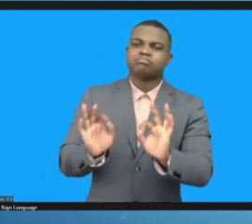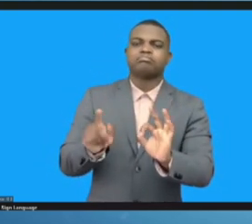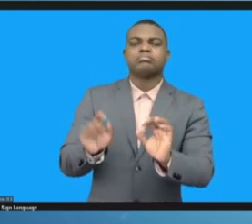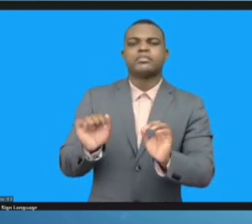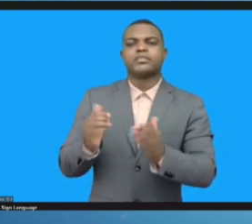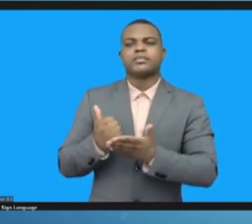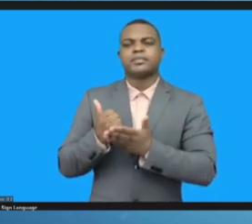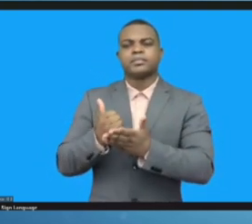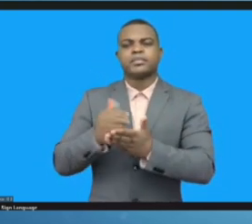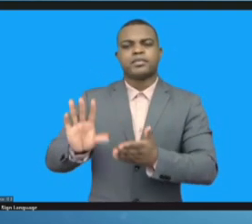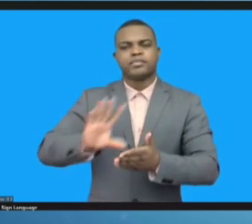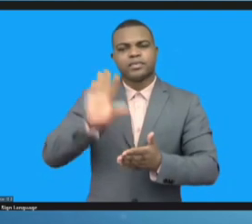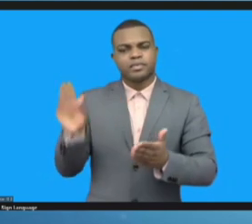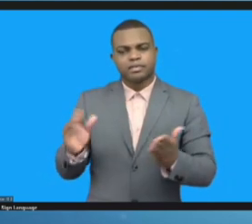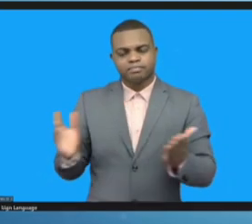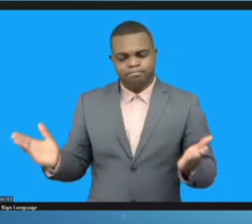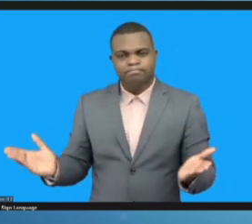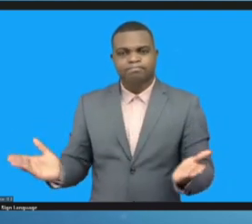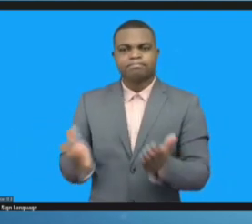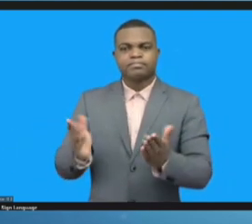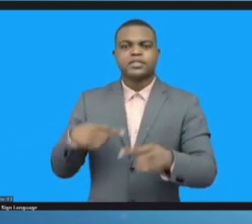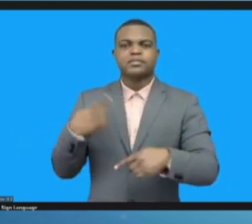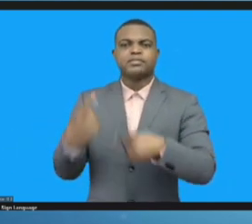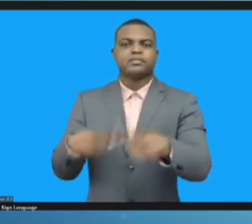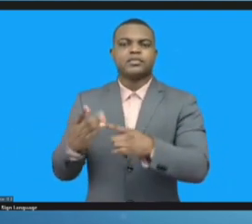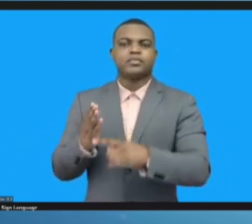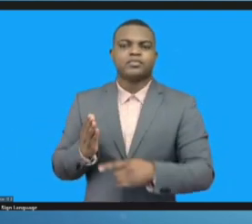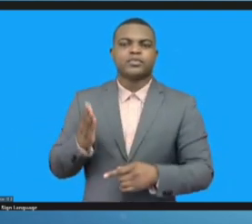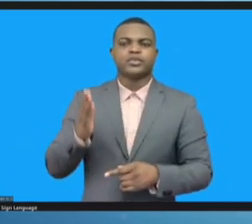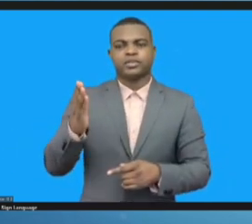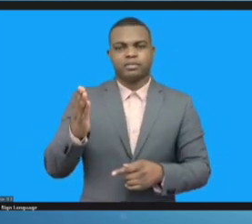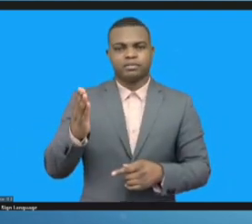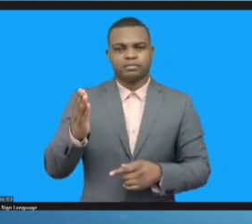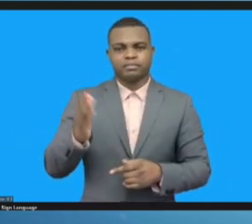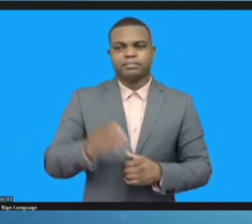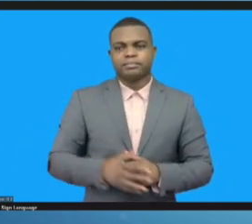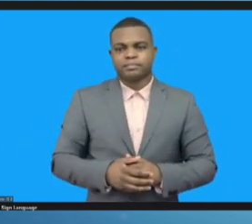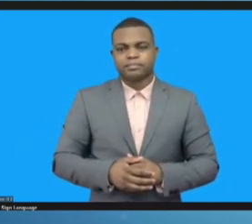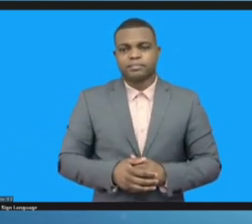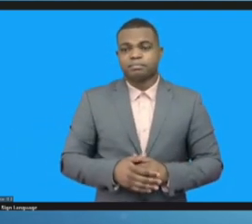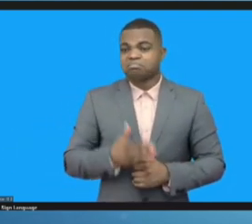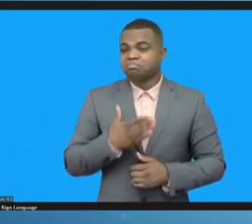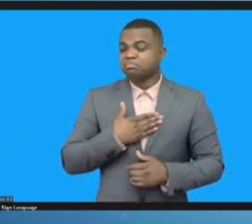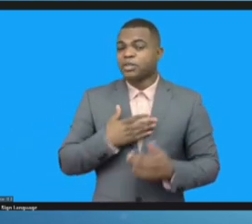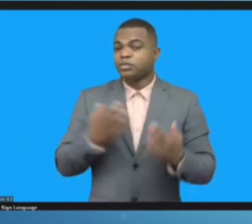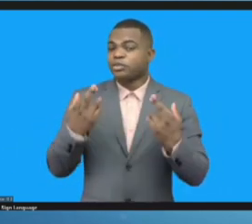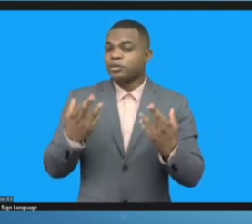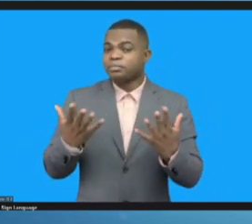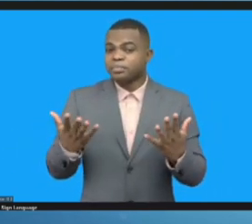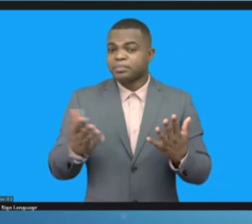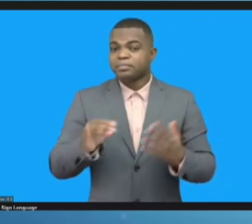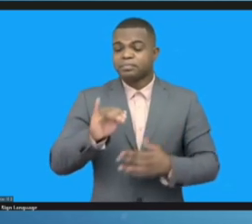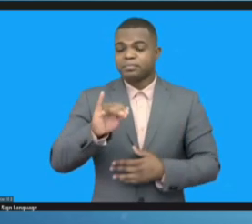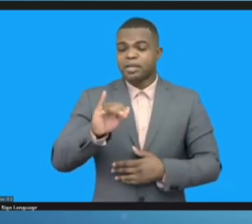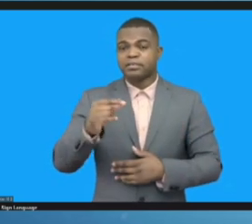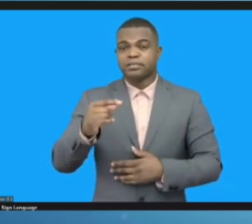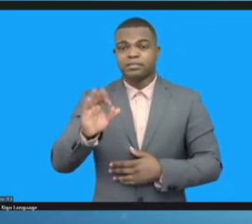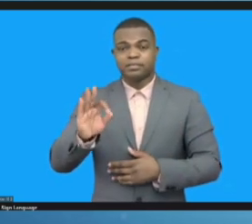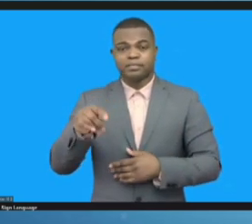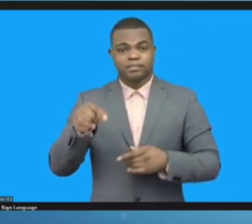IGF will help accelerate Africa's transition to digital future.